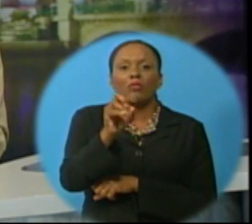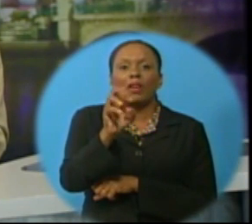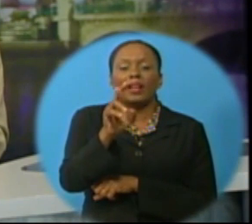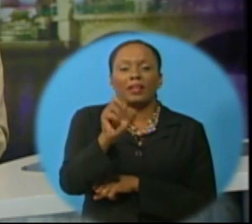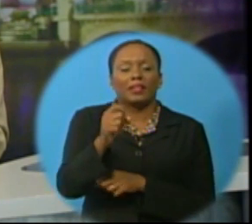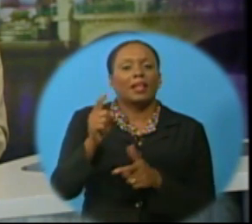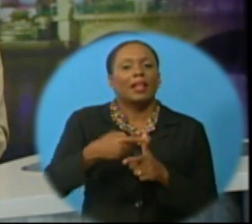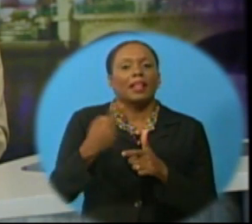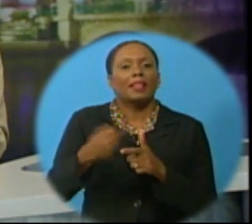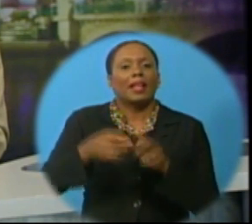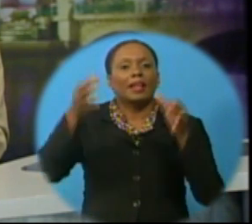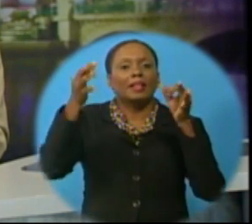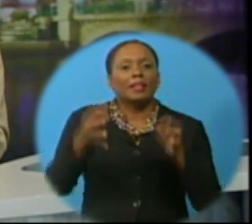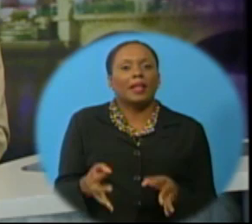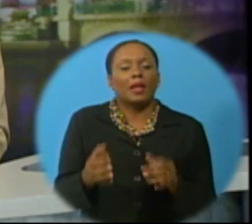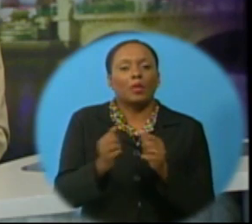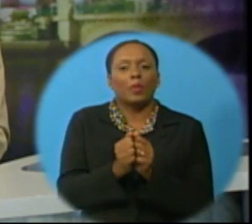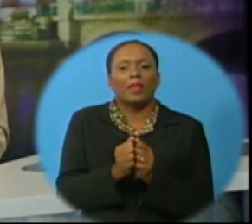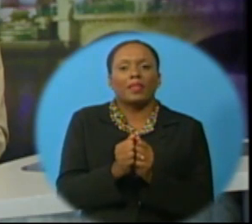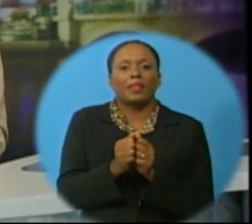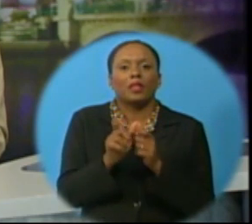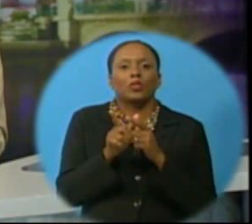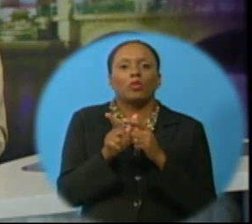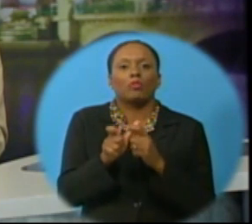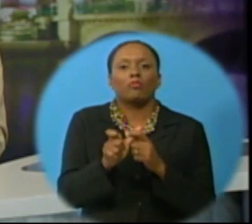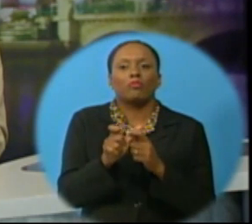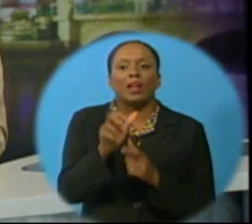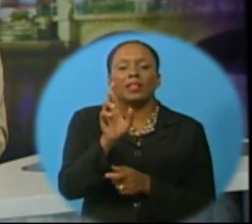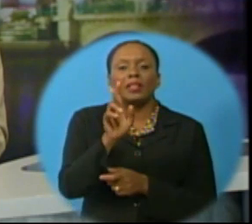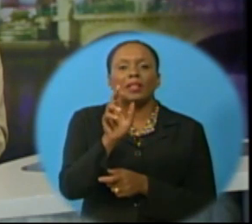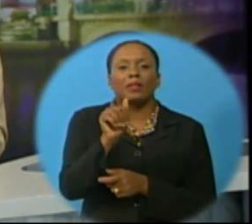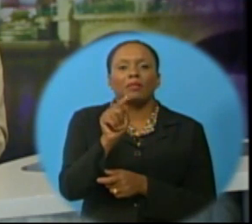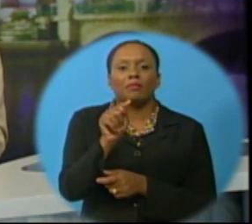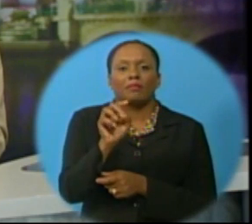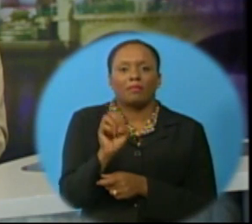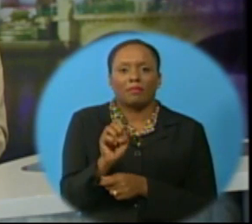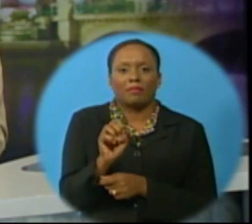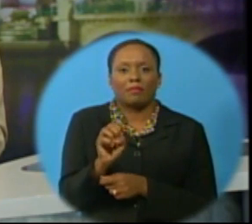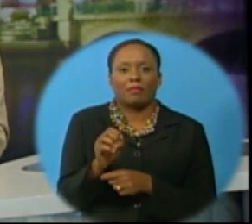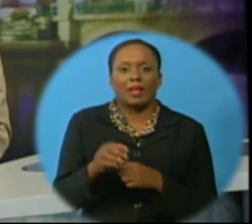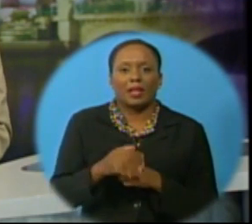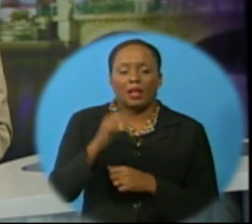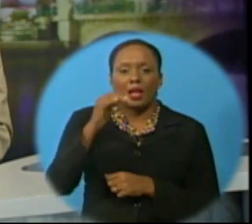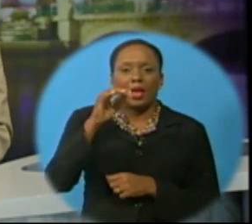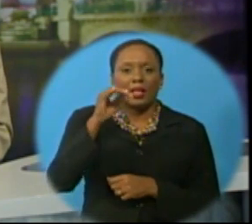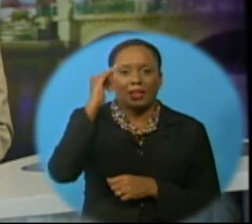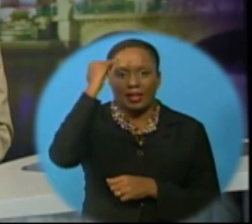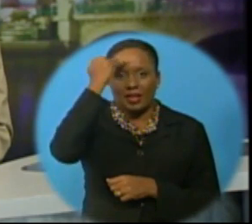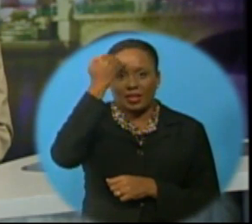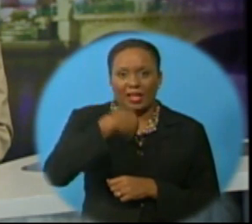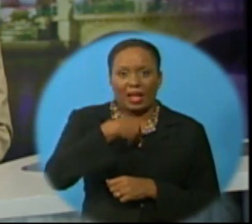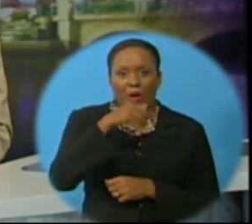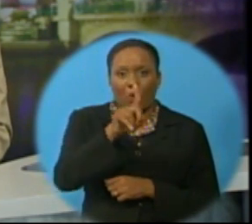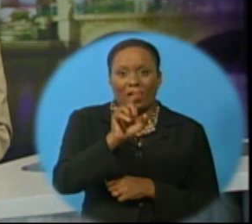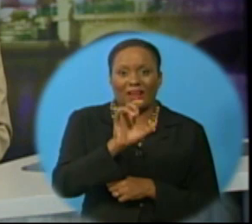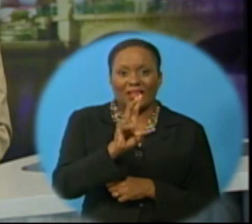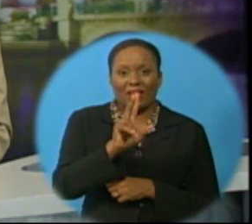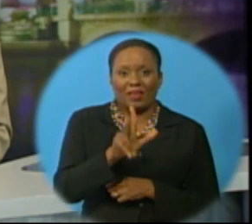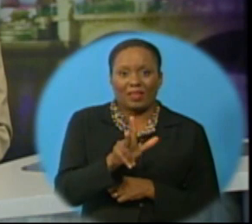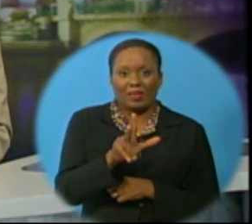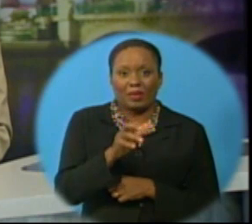between those three teams. Mumbai remained in contention after beating Delhi Daredevils today by 15 runs. Scores in that match: